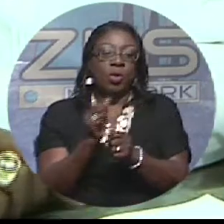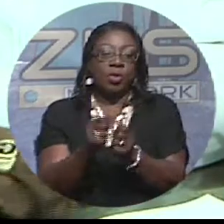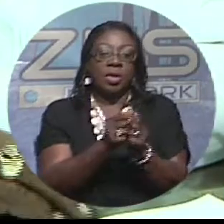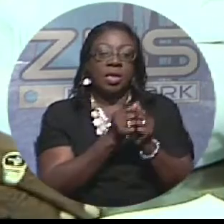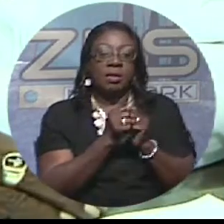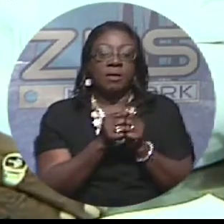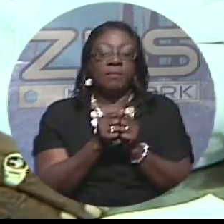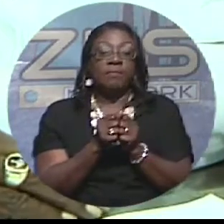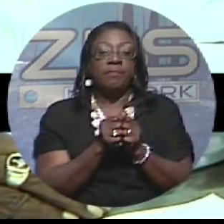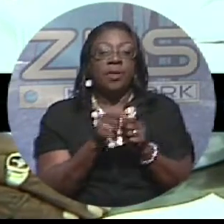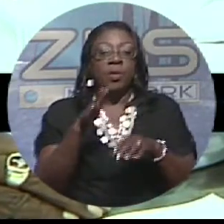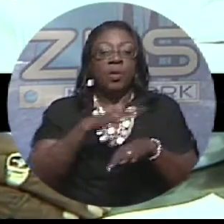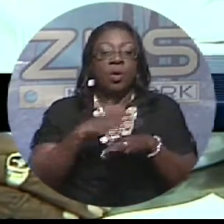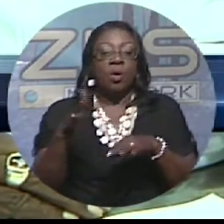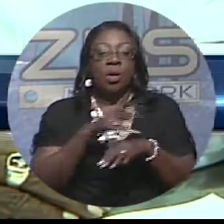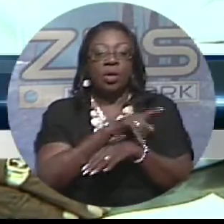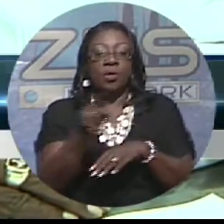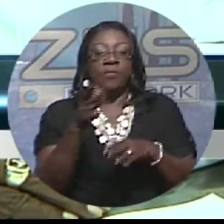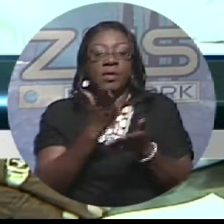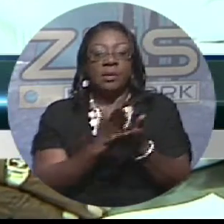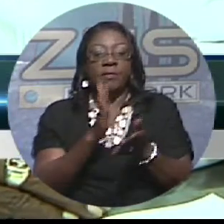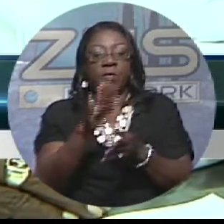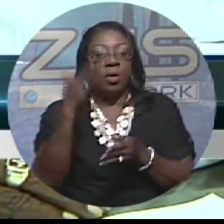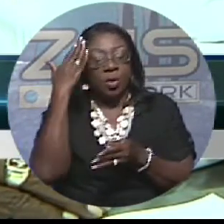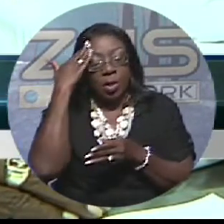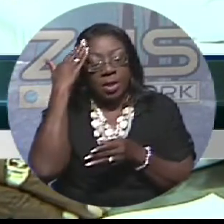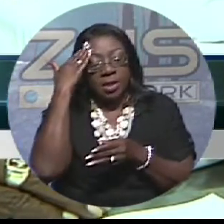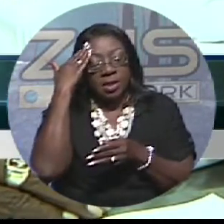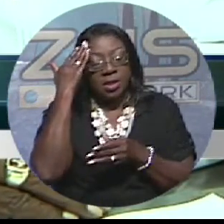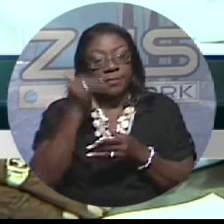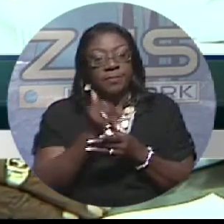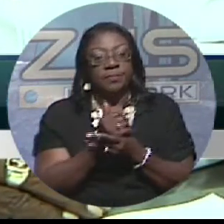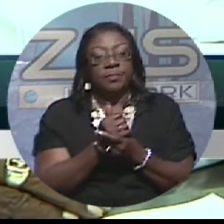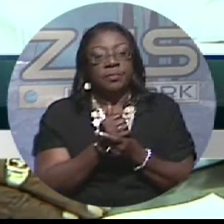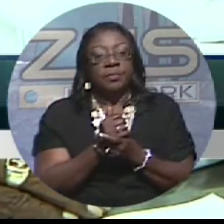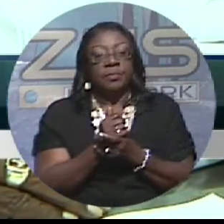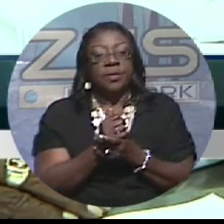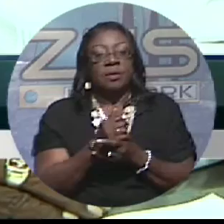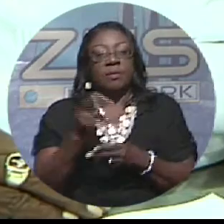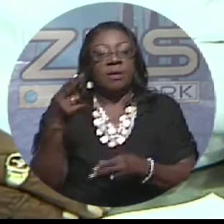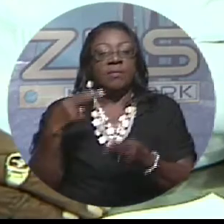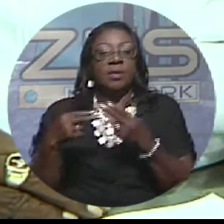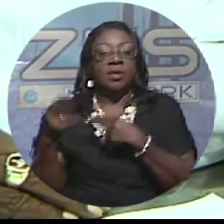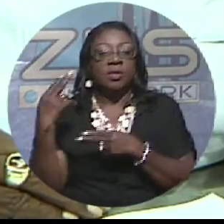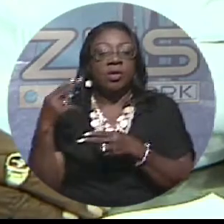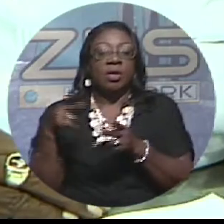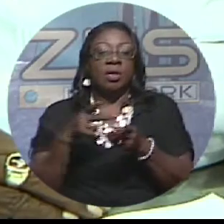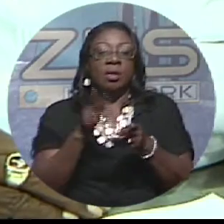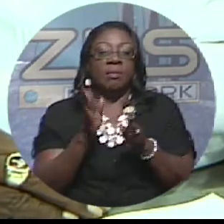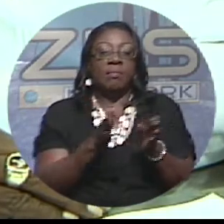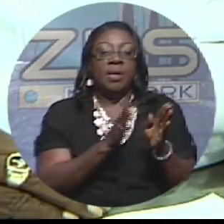will have to call on you for some of your knowledge, particularly on some of the historical parks that we have with all